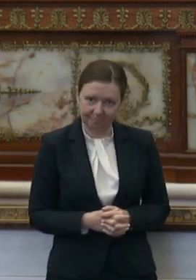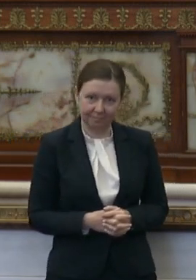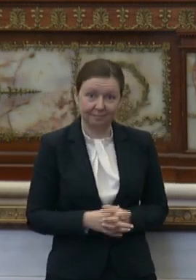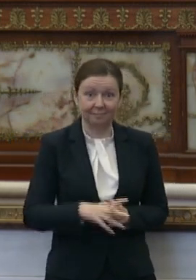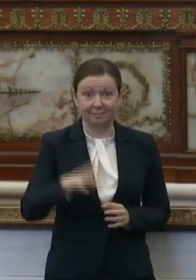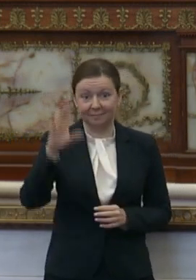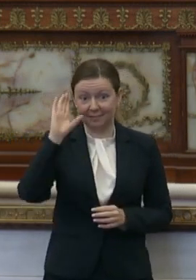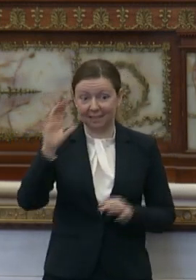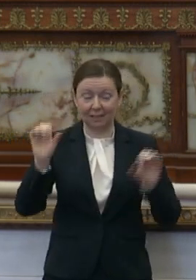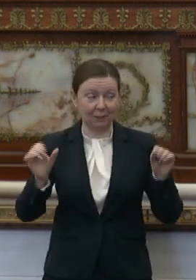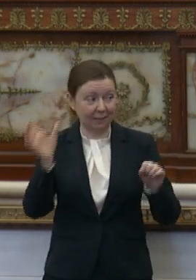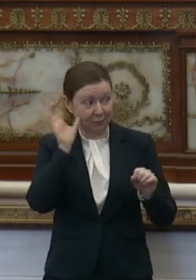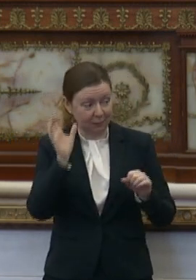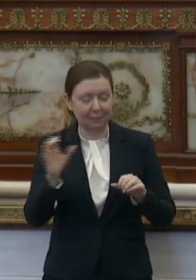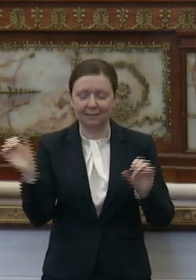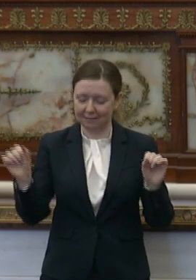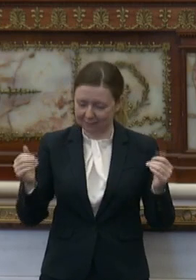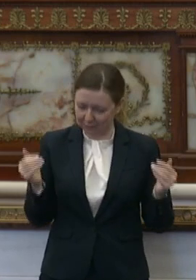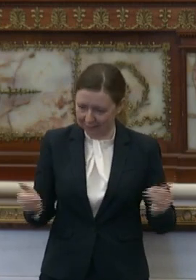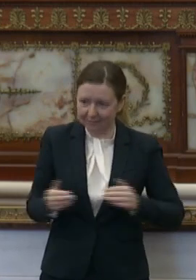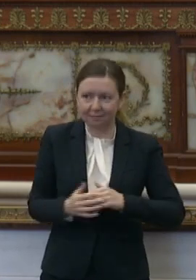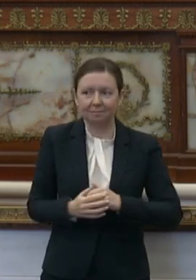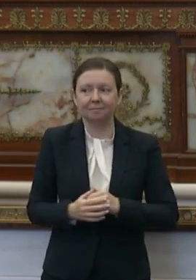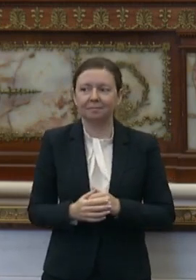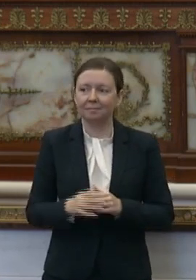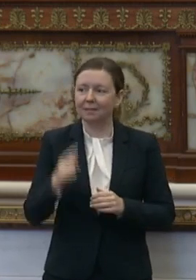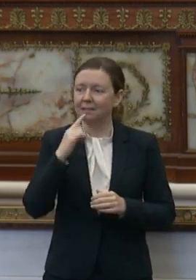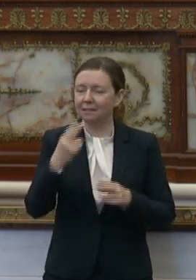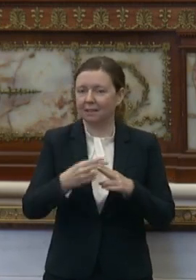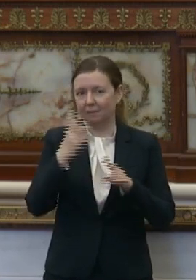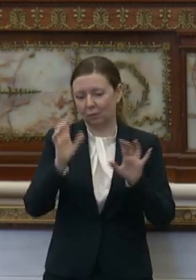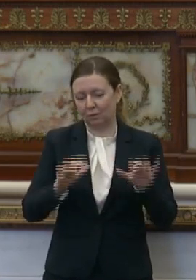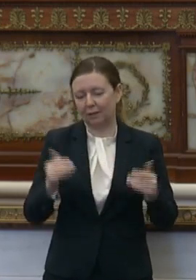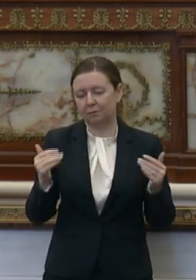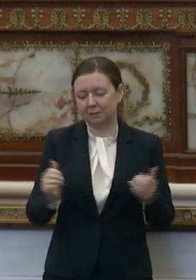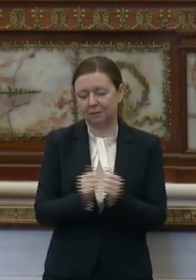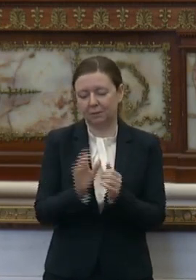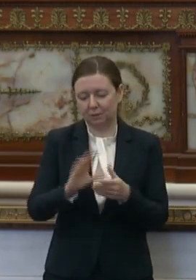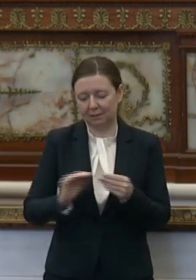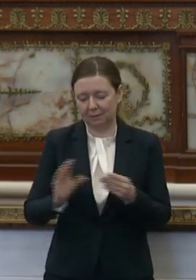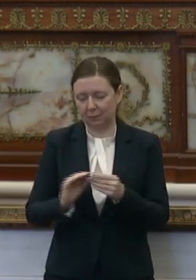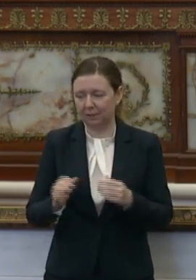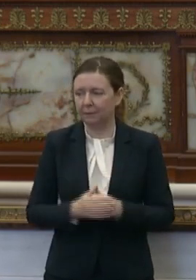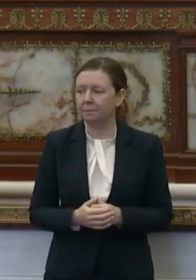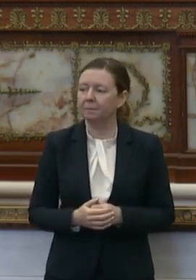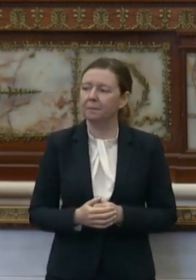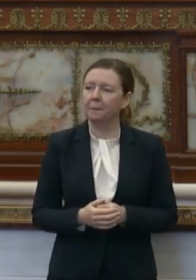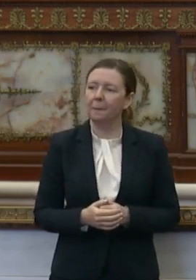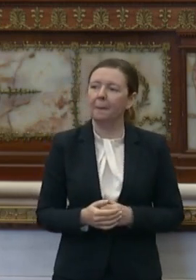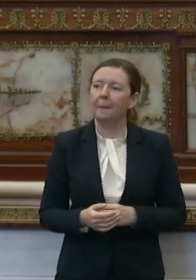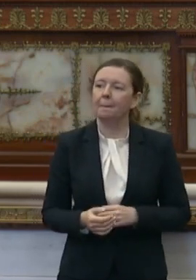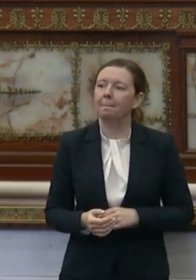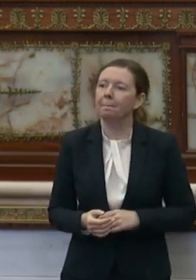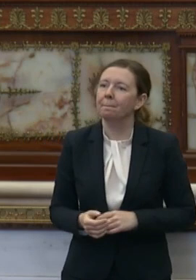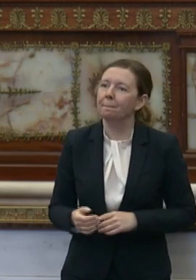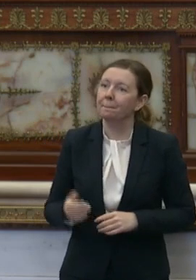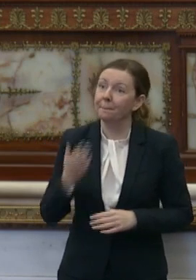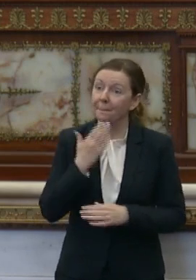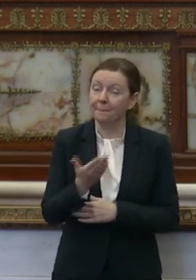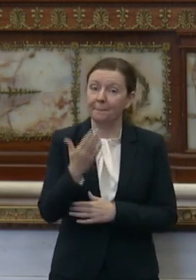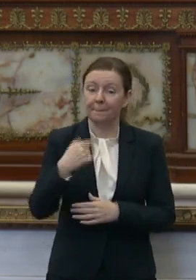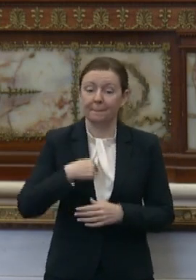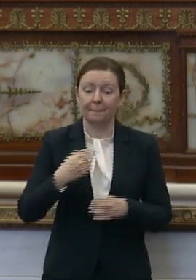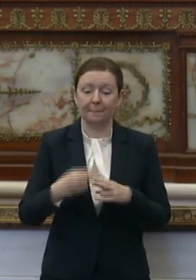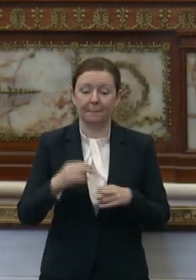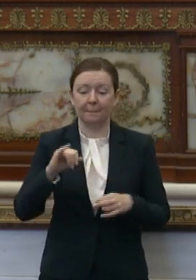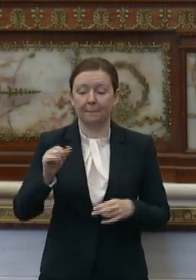Hello, can you hear me? Yes, we can. State your name for the record and proceed with your testimony. Good morning. My